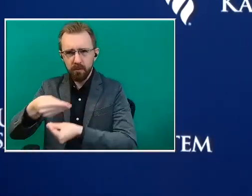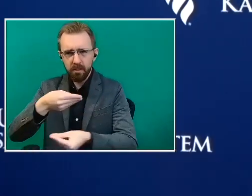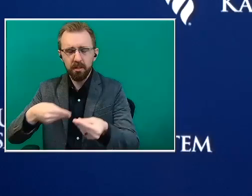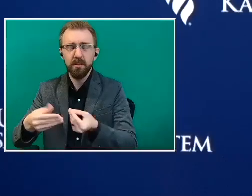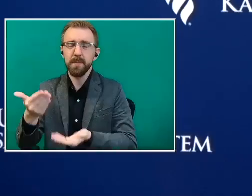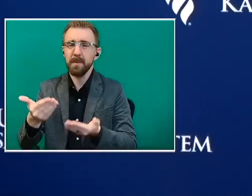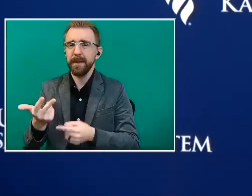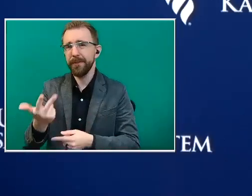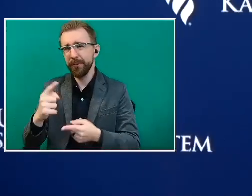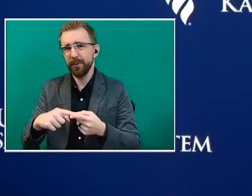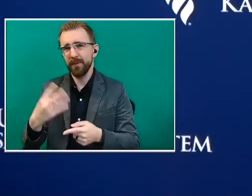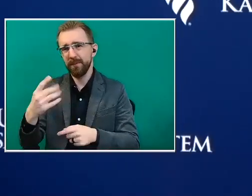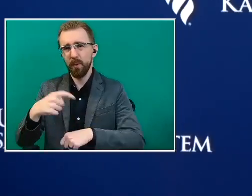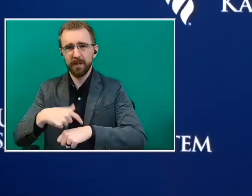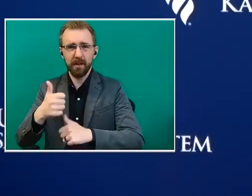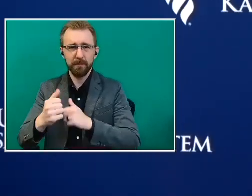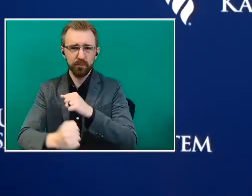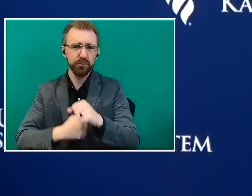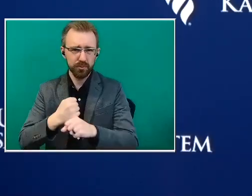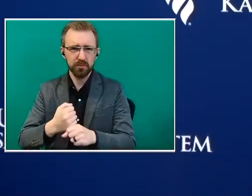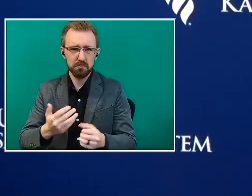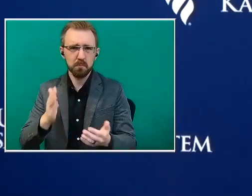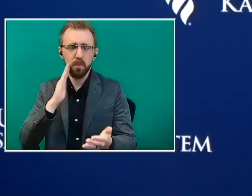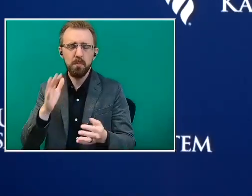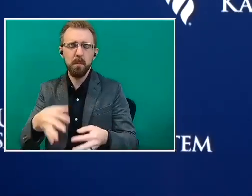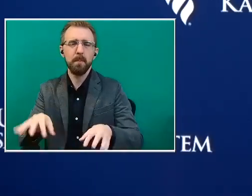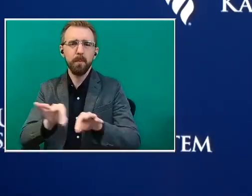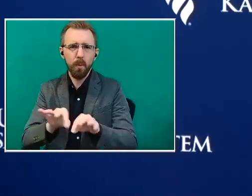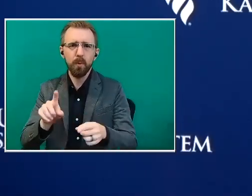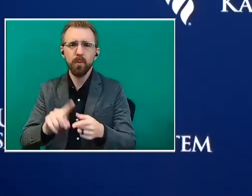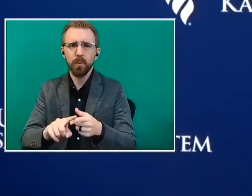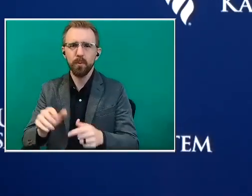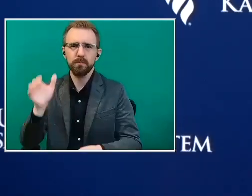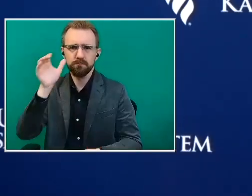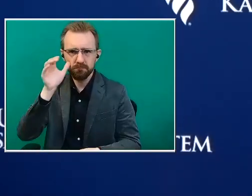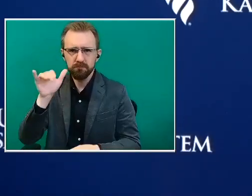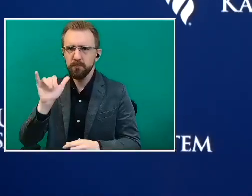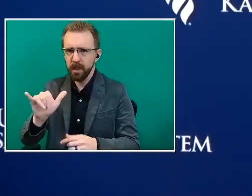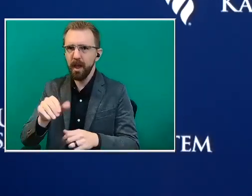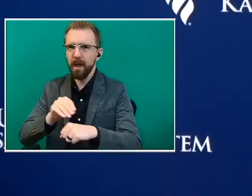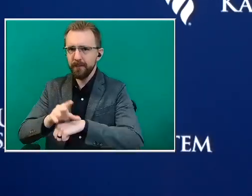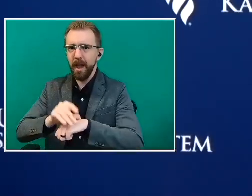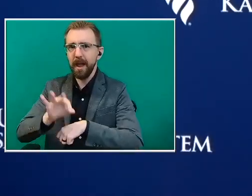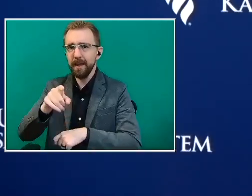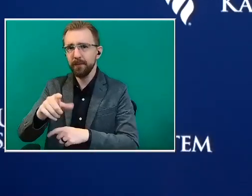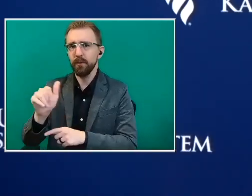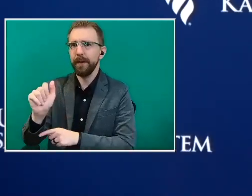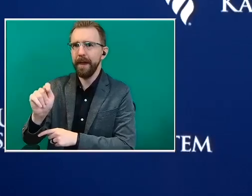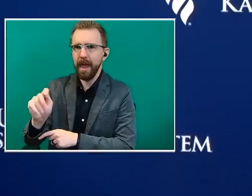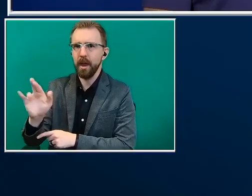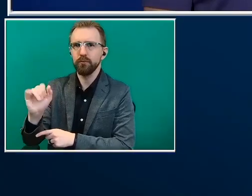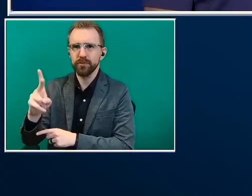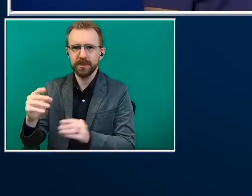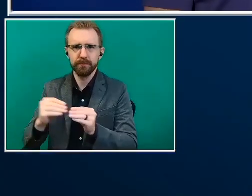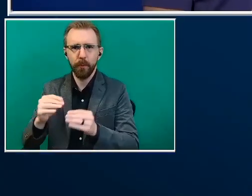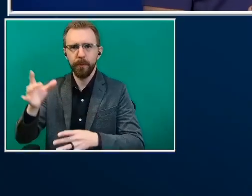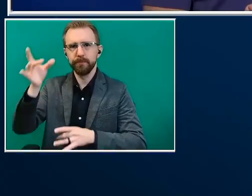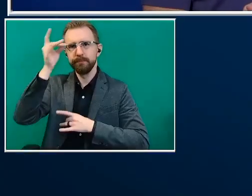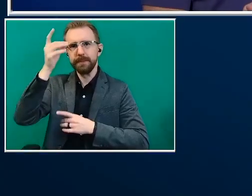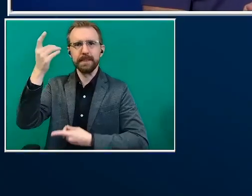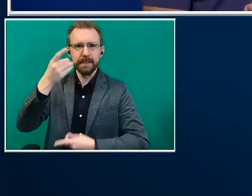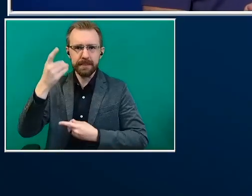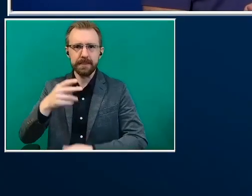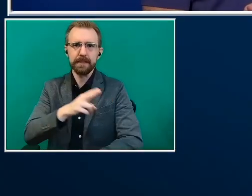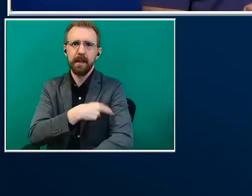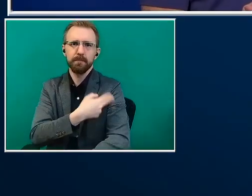year. So I think it will be important to heed that advice if you are at higher risk of severe disease and hospitalization. And you don't want to get fluvid,